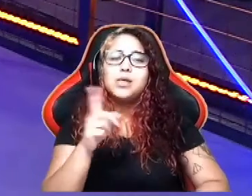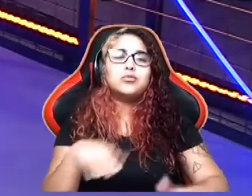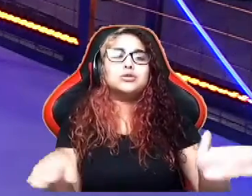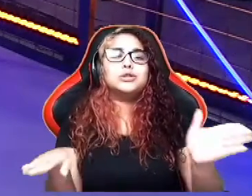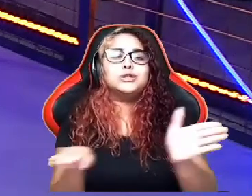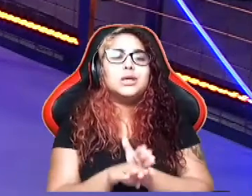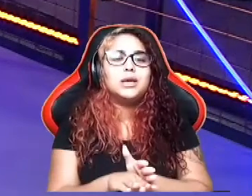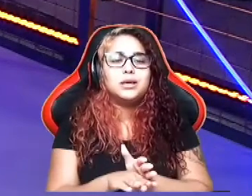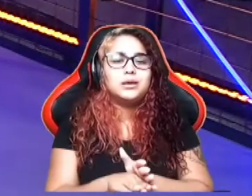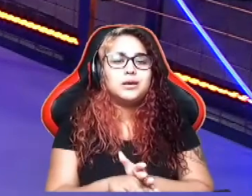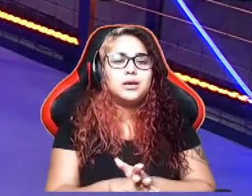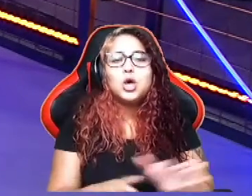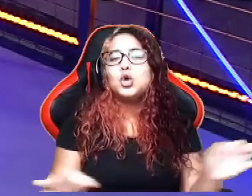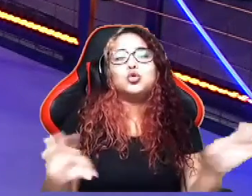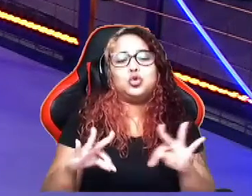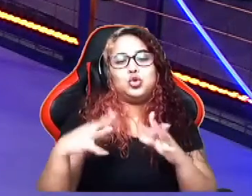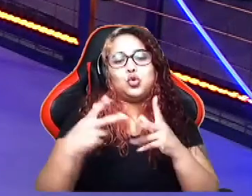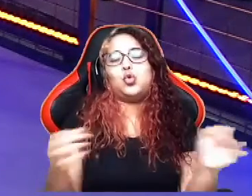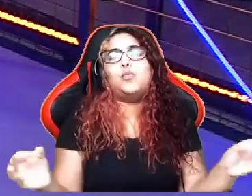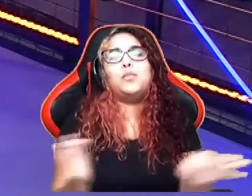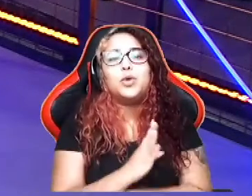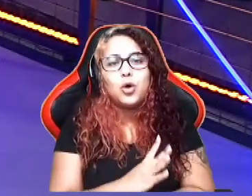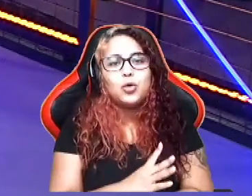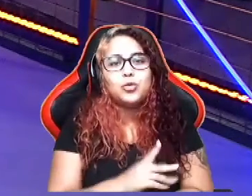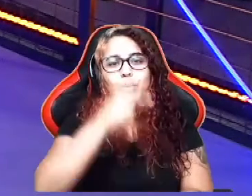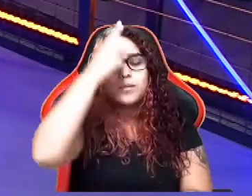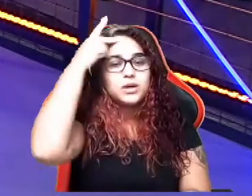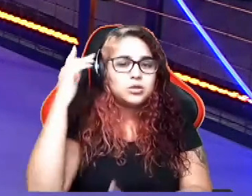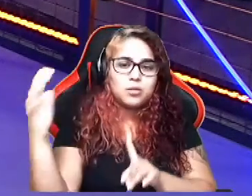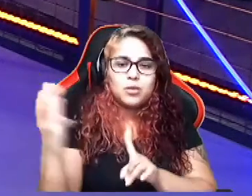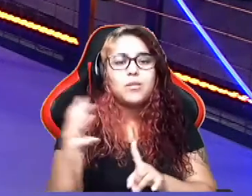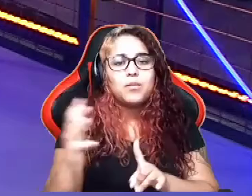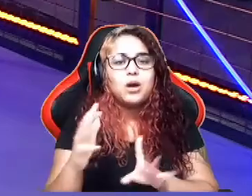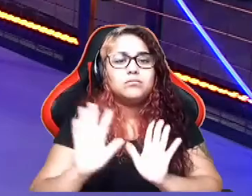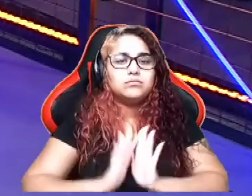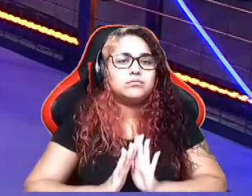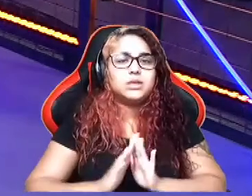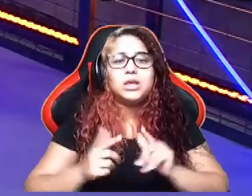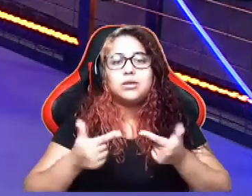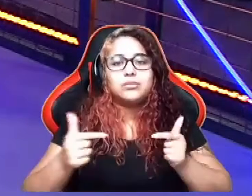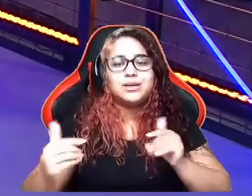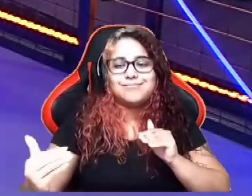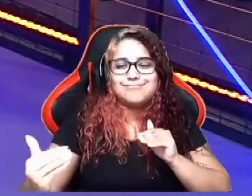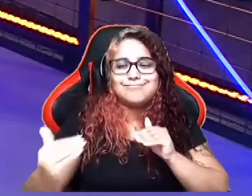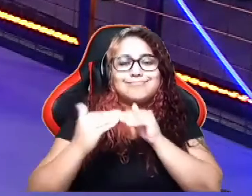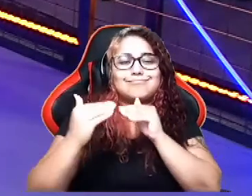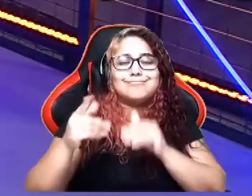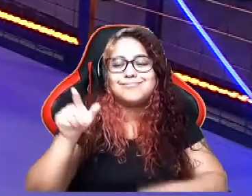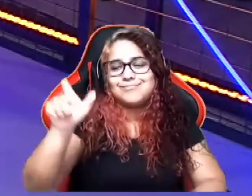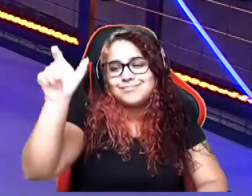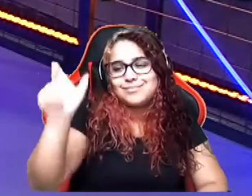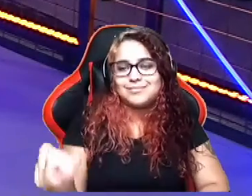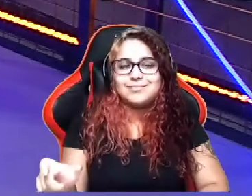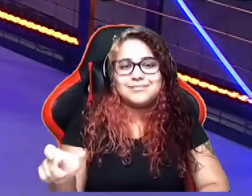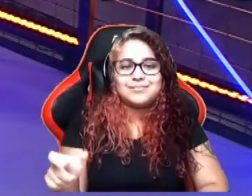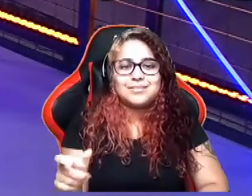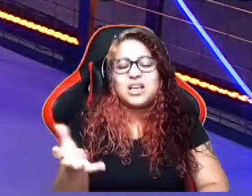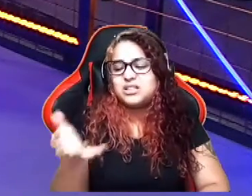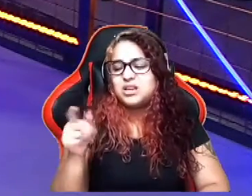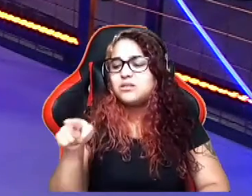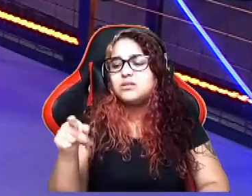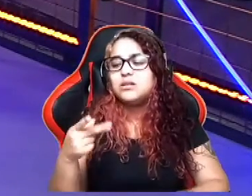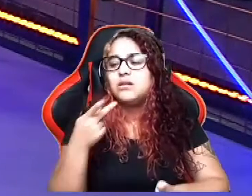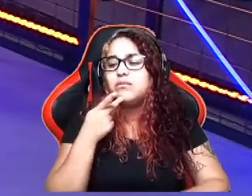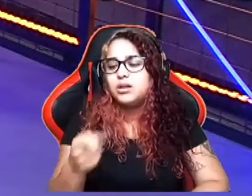to say, don't get the briefing completely made for the influencer, something that